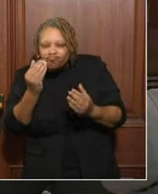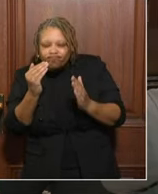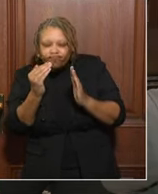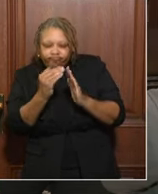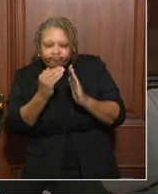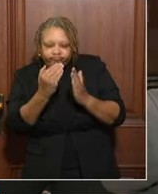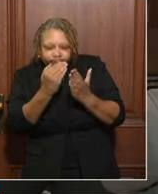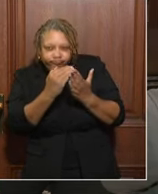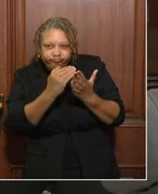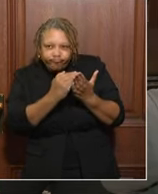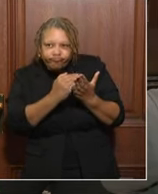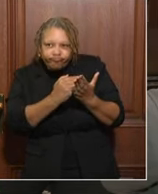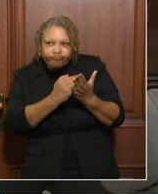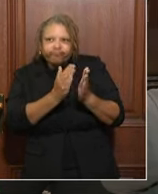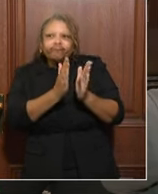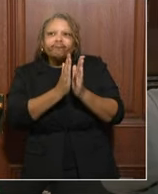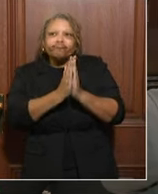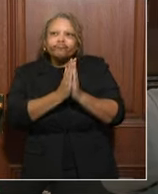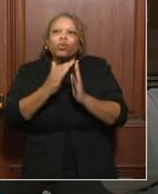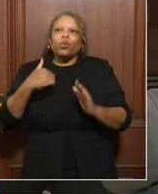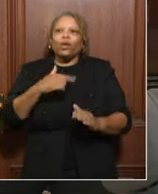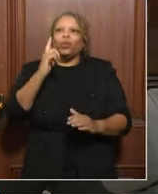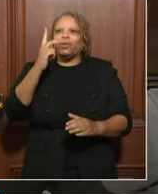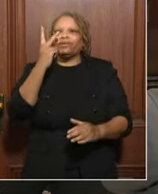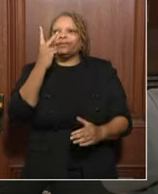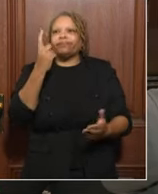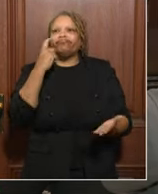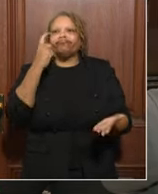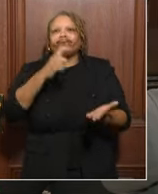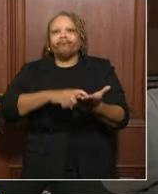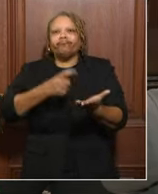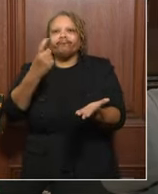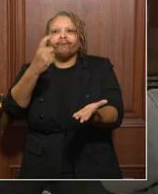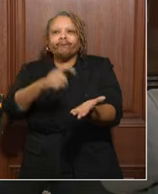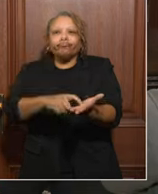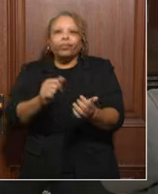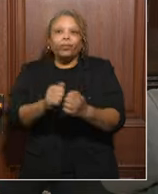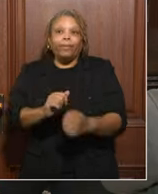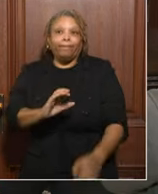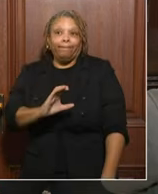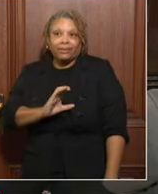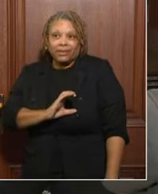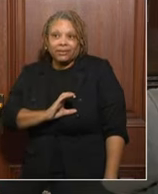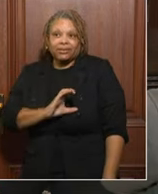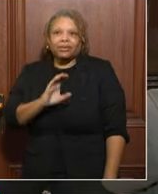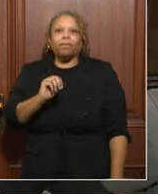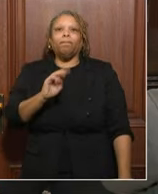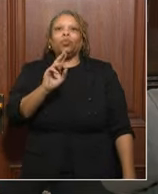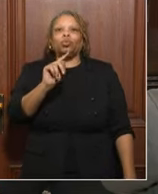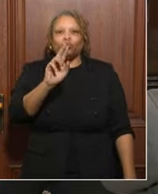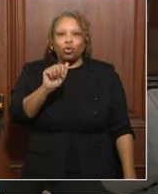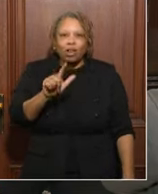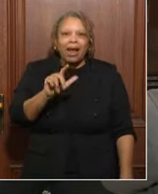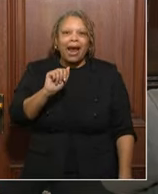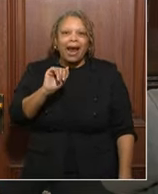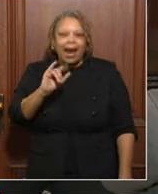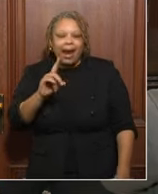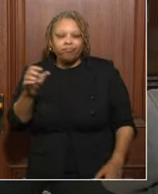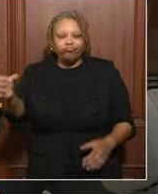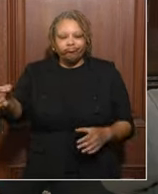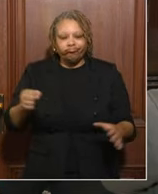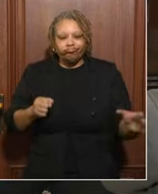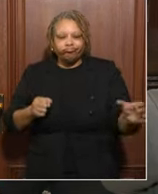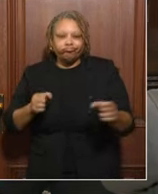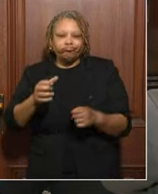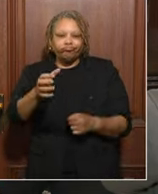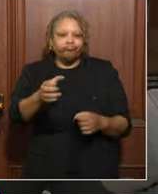at law enforcement mutual support that we're getting, and we're looking at the best way to deploy the Guard. And